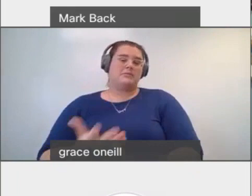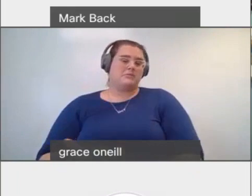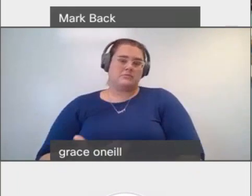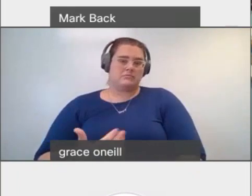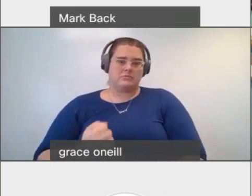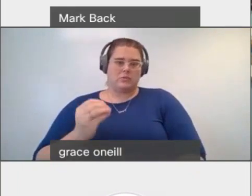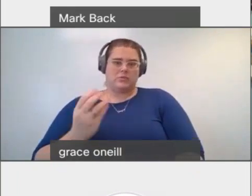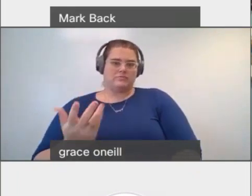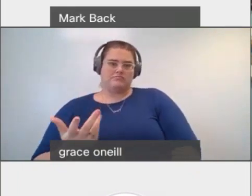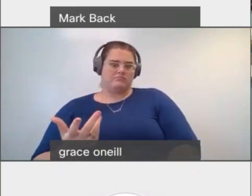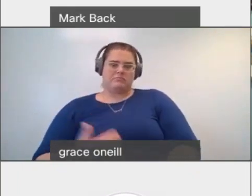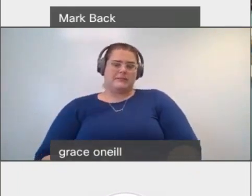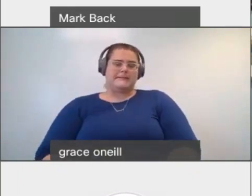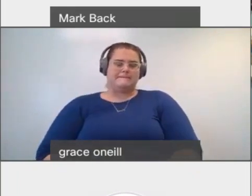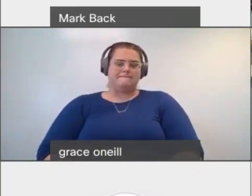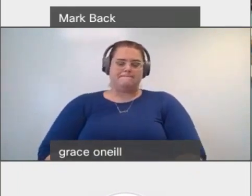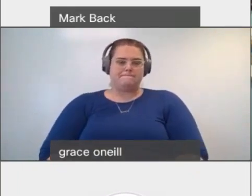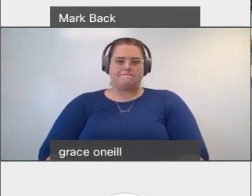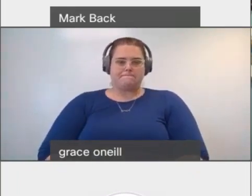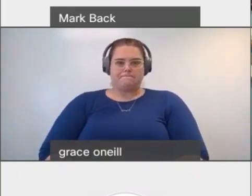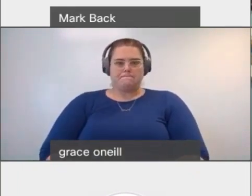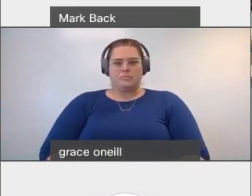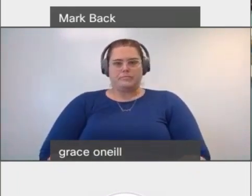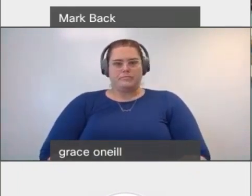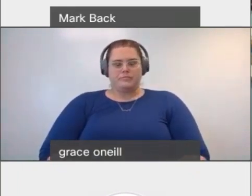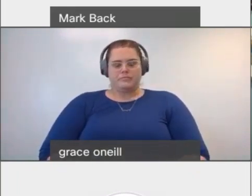So it was not requiring as